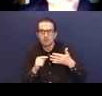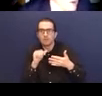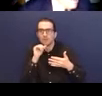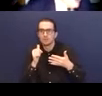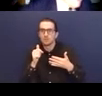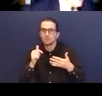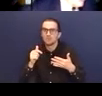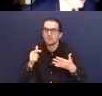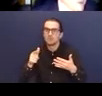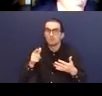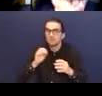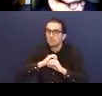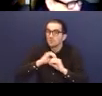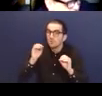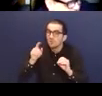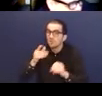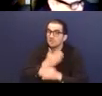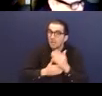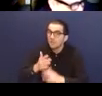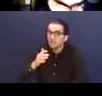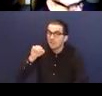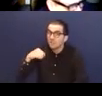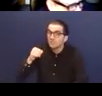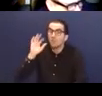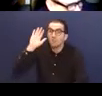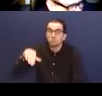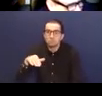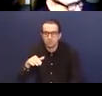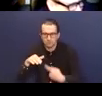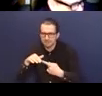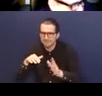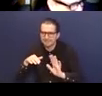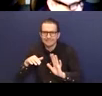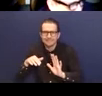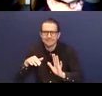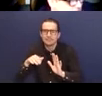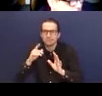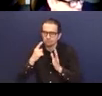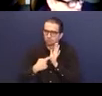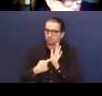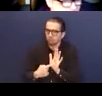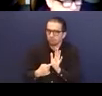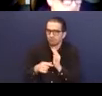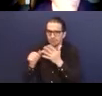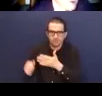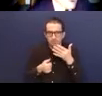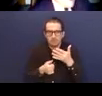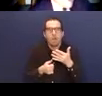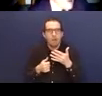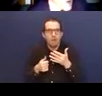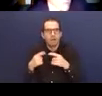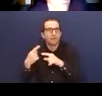Data from Zambia have illustrated that different instruments used to measure disability based on different approaches to disability yield quite different